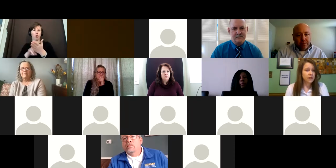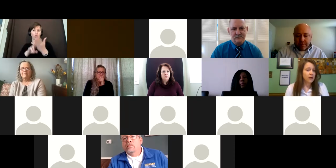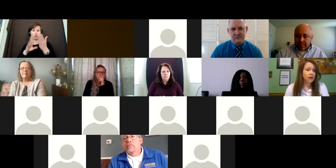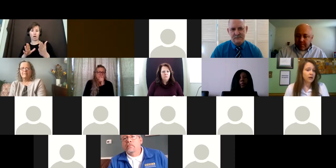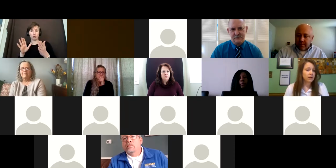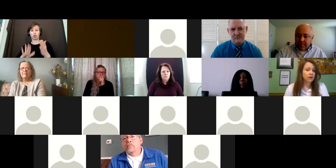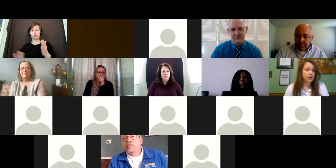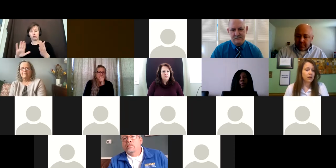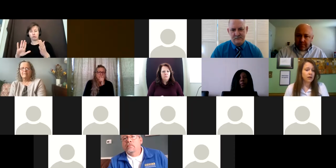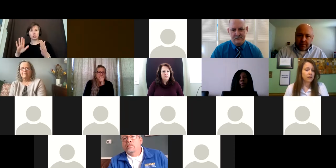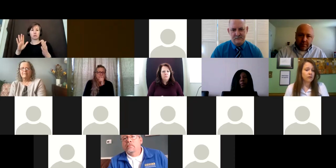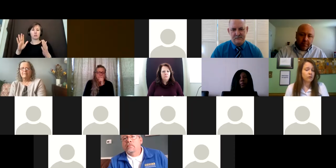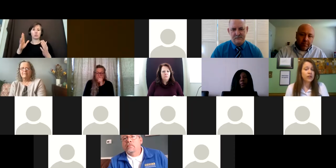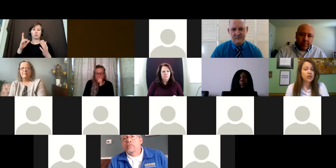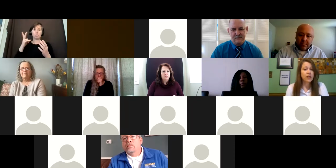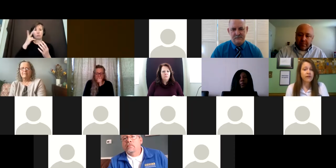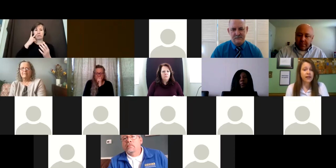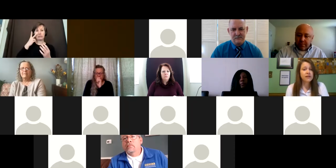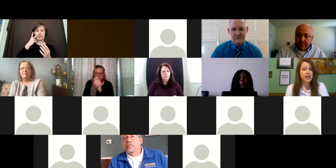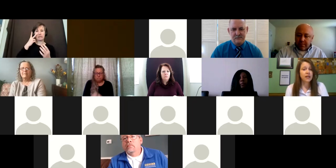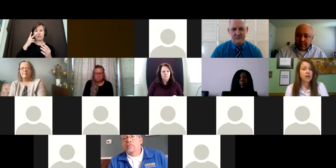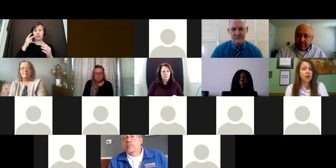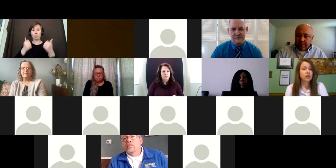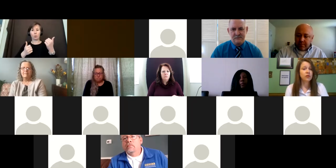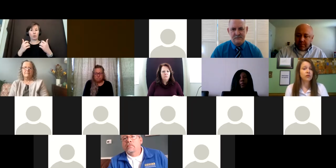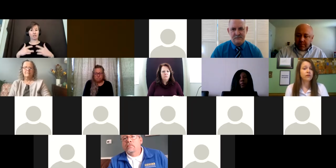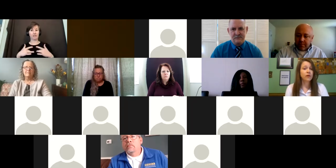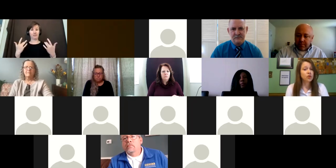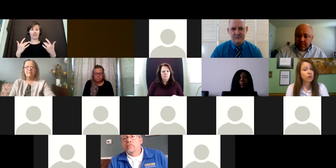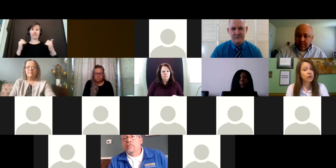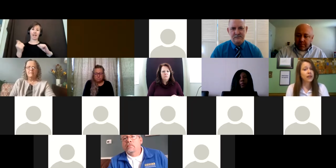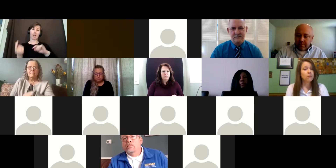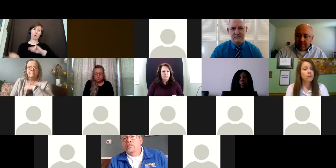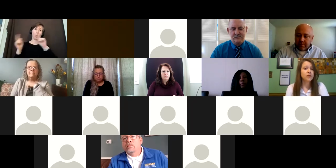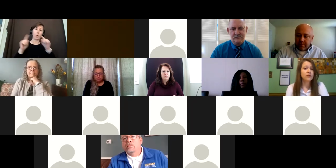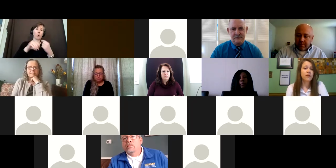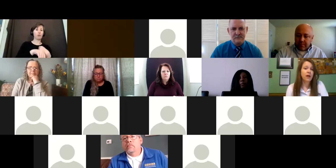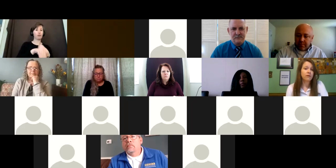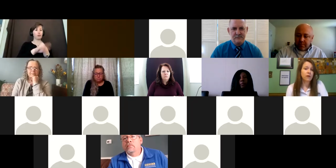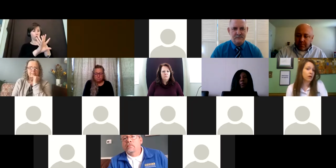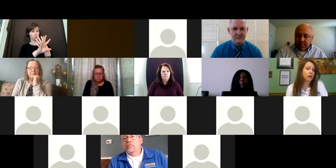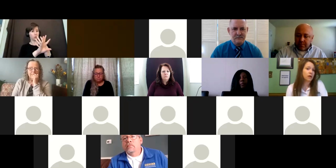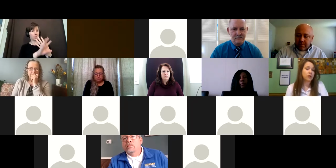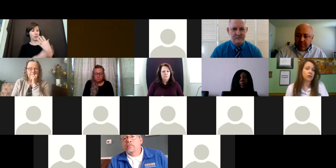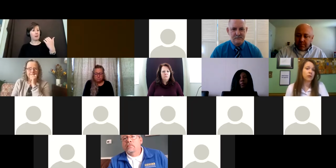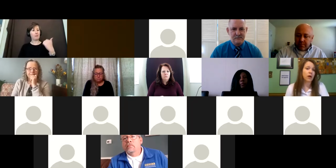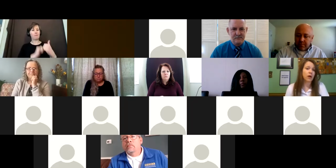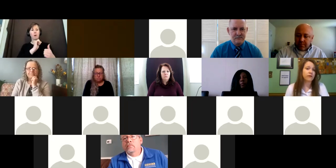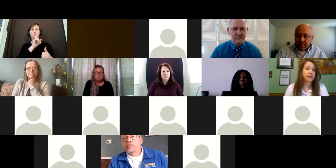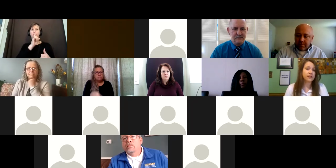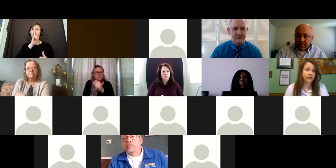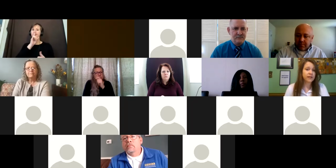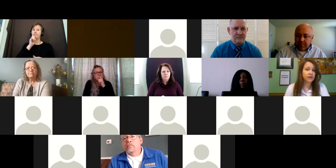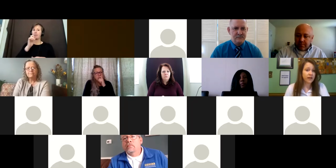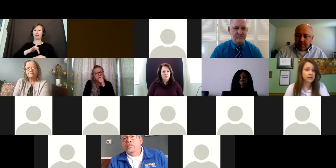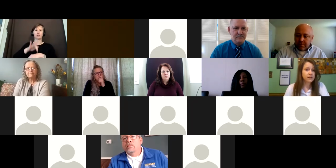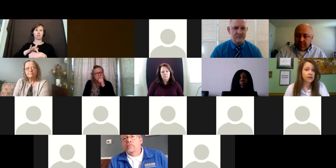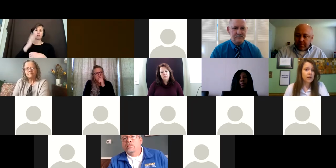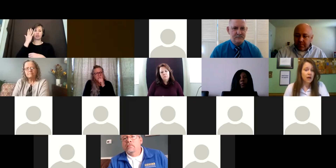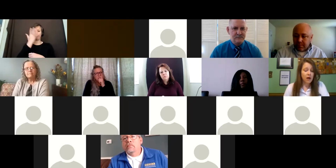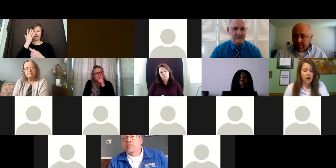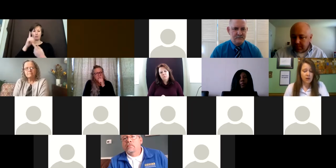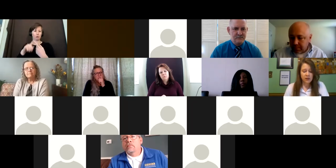see which events they can go to virtually. Most of them have not gone to face-to-face